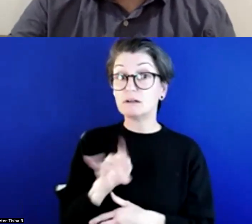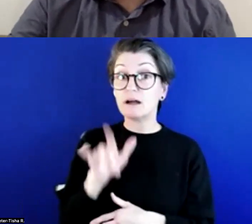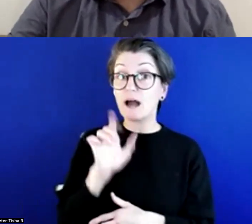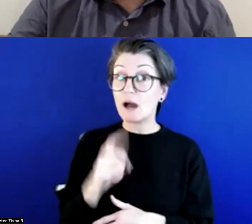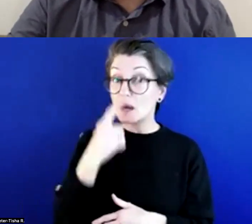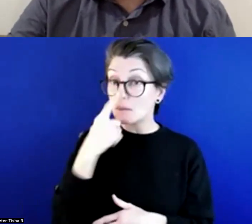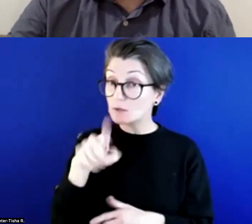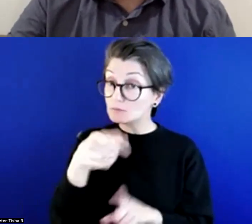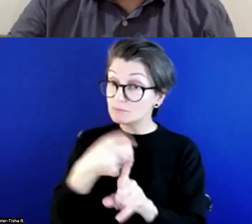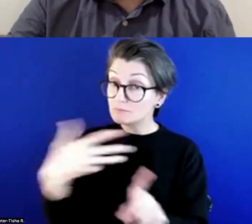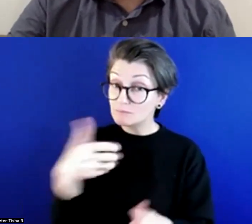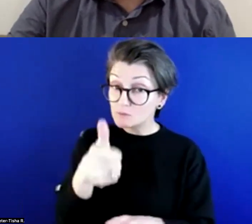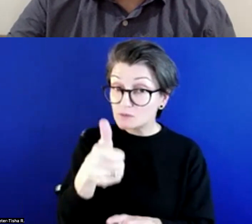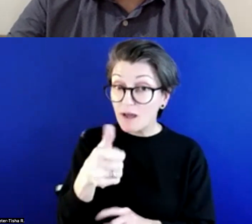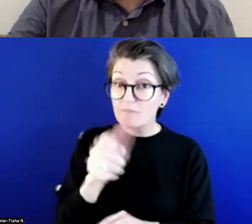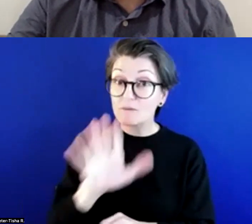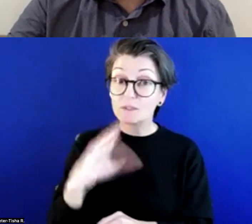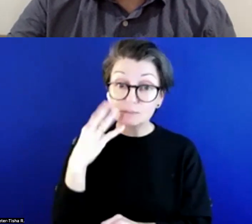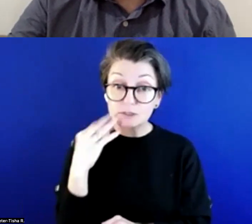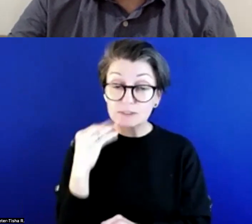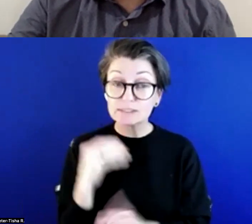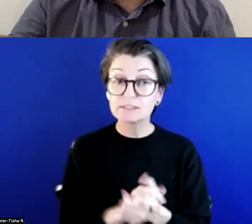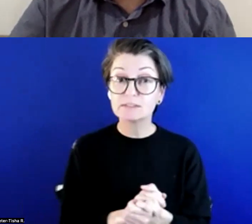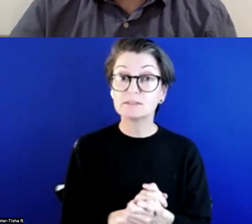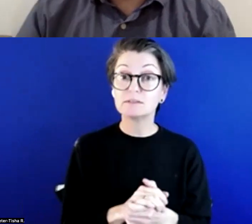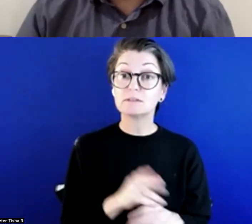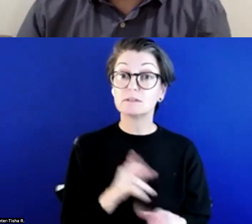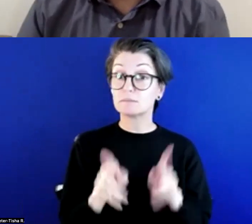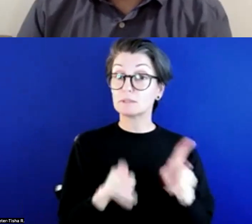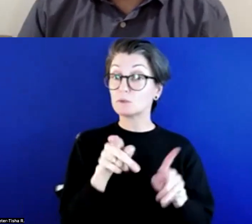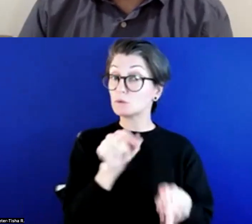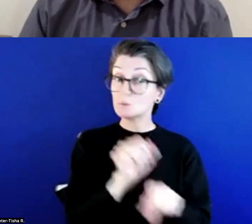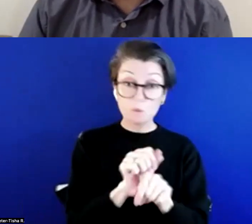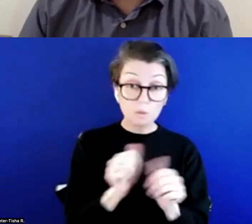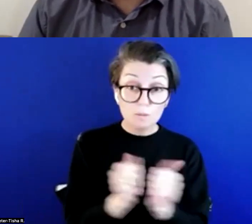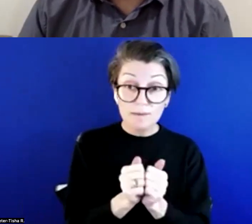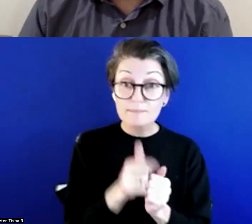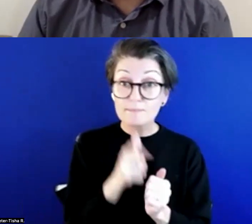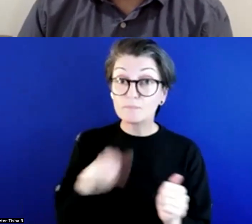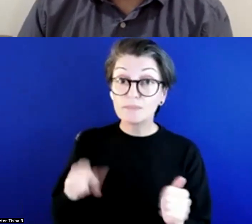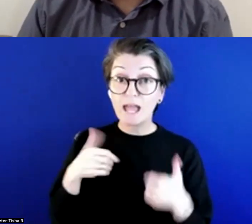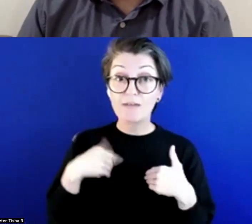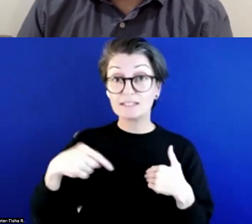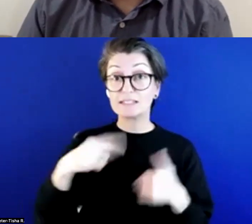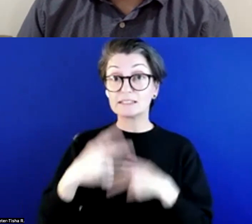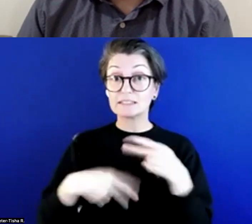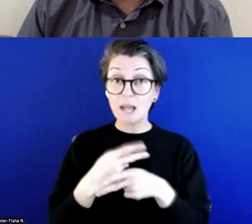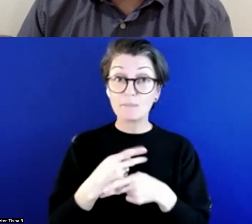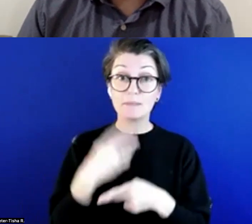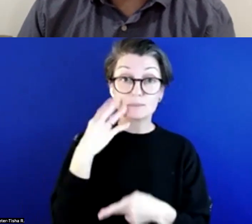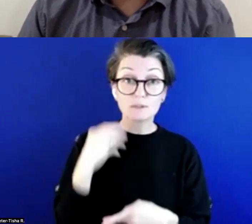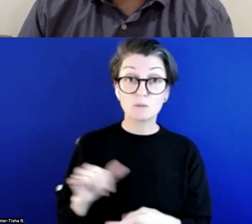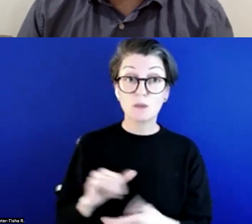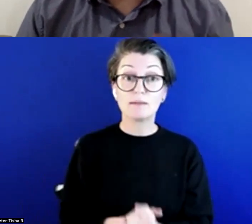for yourself, or for those that you have worked with or been around that have had these kinds of experiences as well?